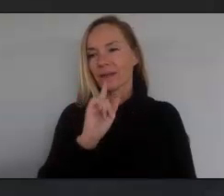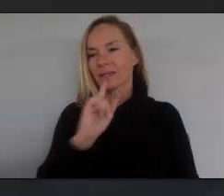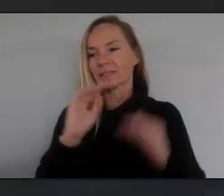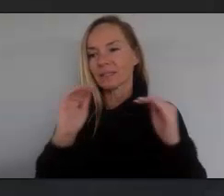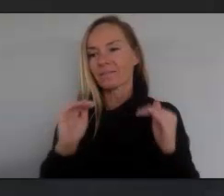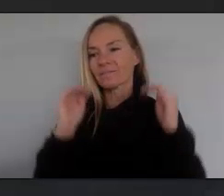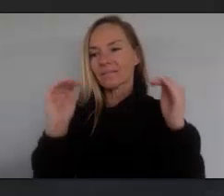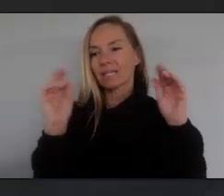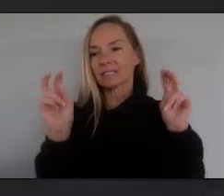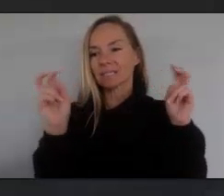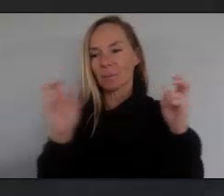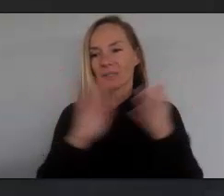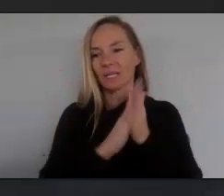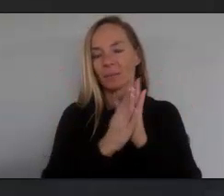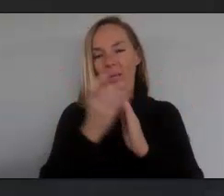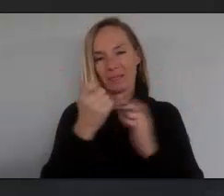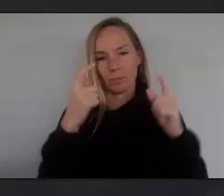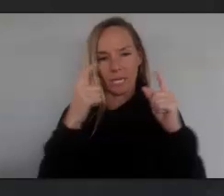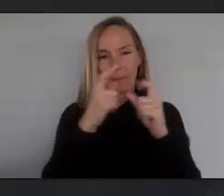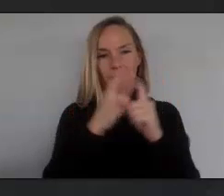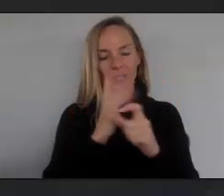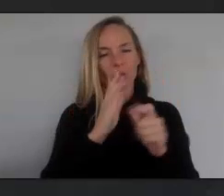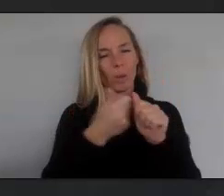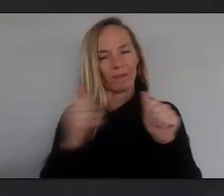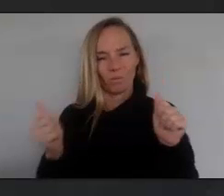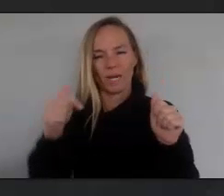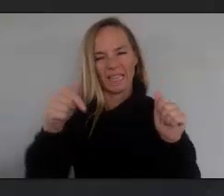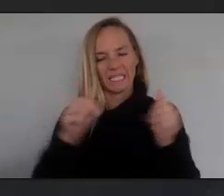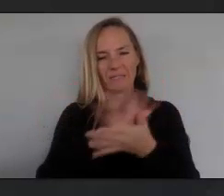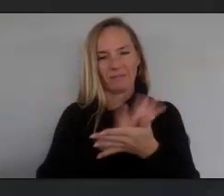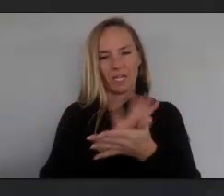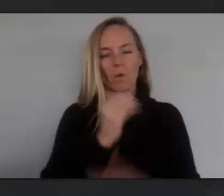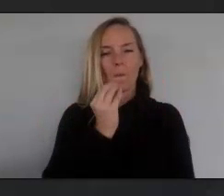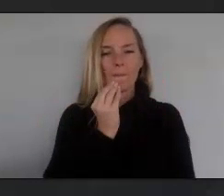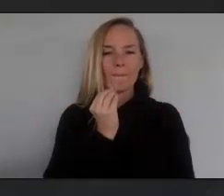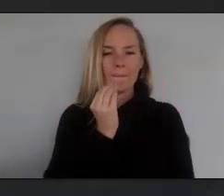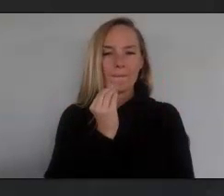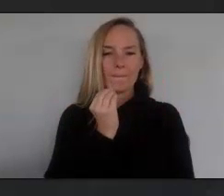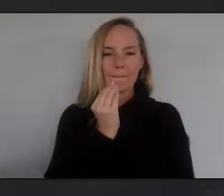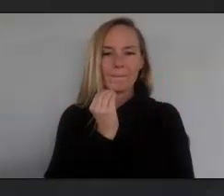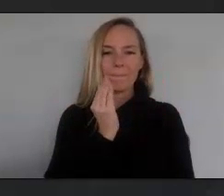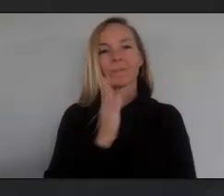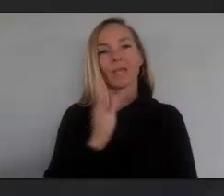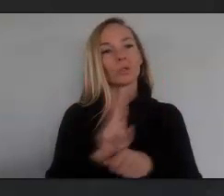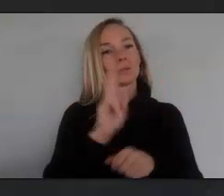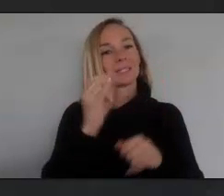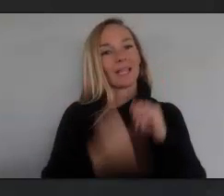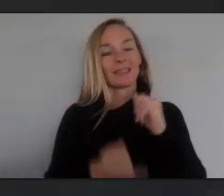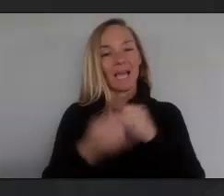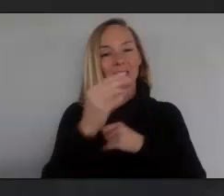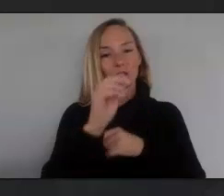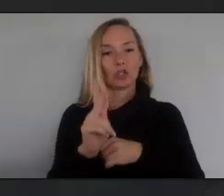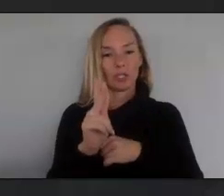get a little complicated, so I'll avoid them in this video. So I'm going to use the last type of hook in the example essay that we